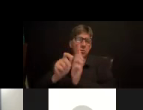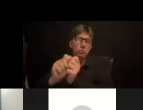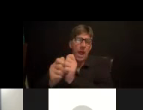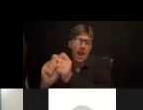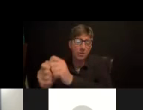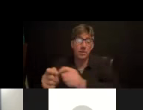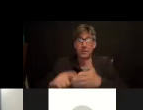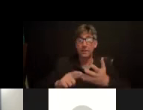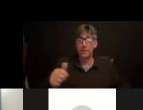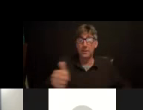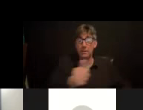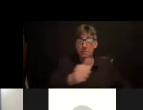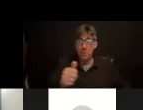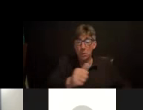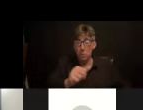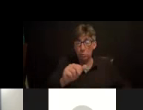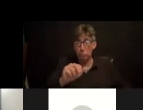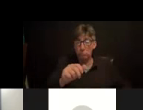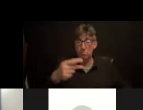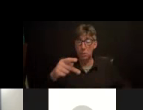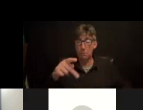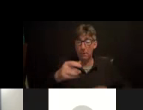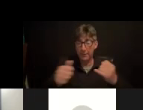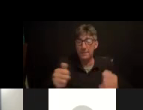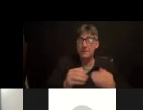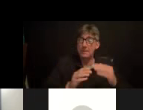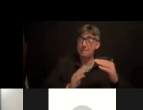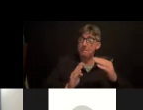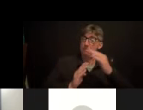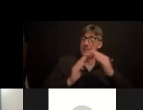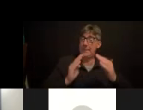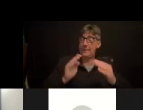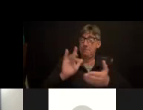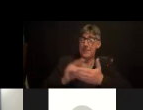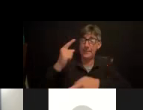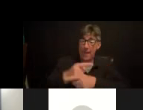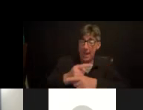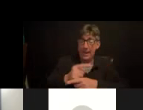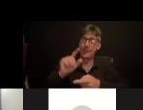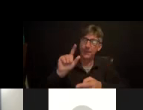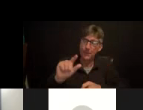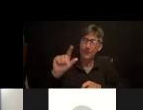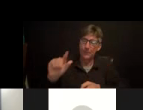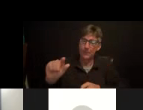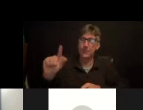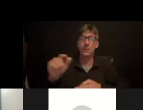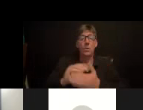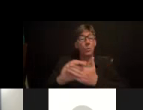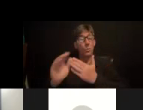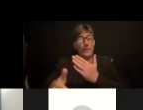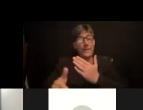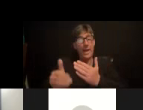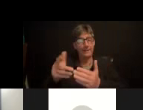rail by reducing peak and midday service, weekday service ending earlier, and no weekend service on some